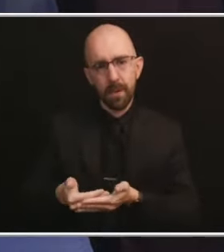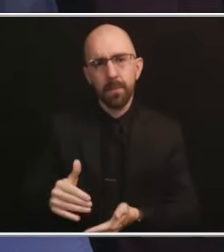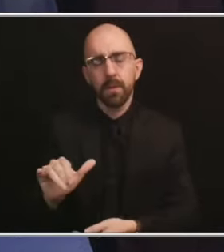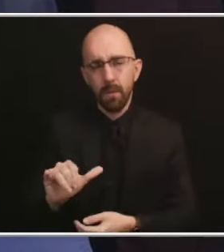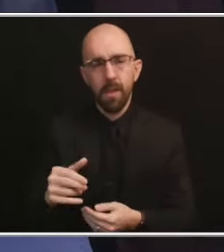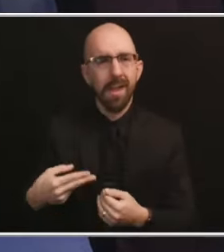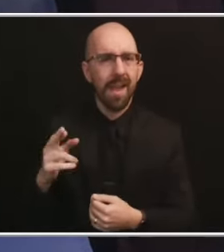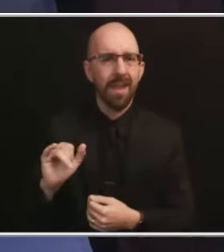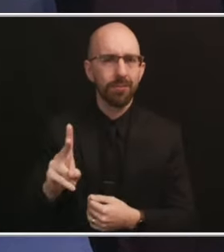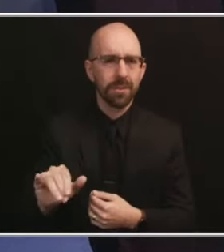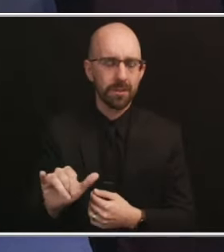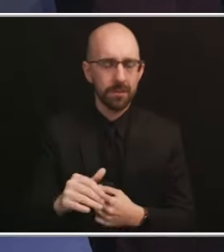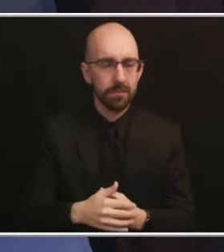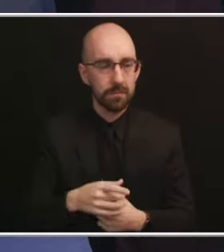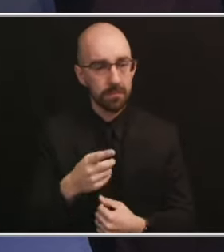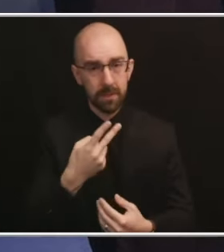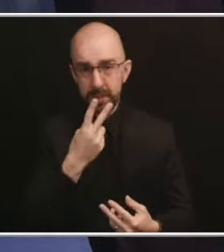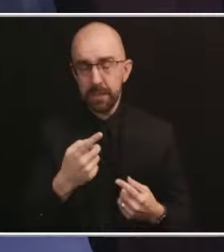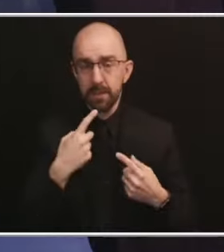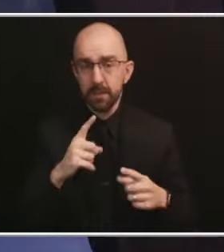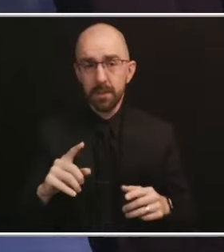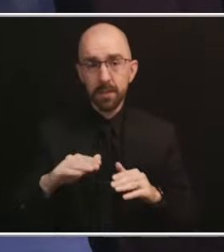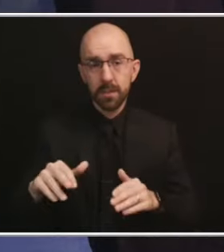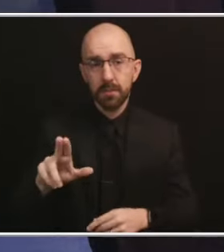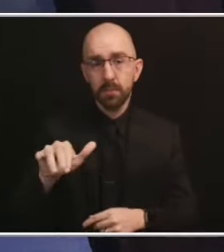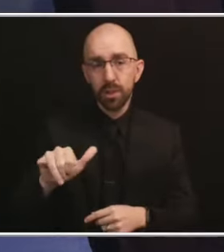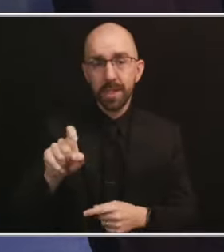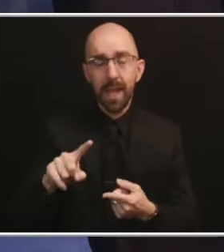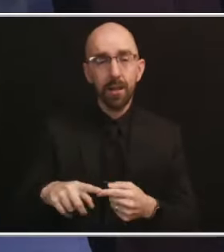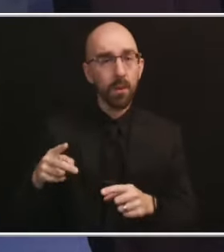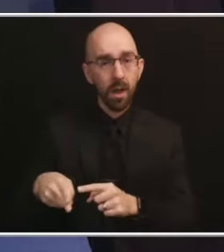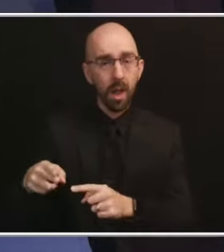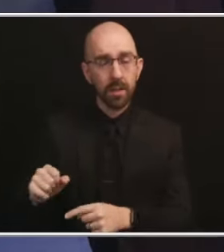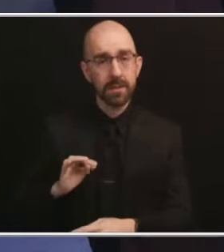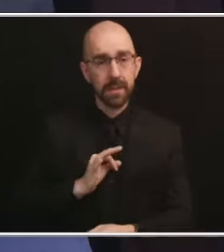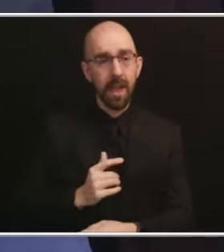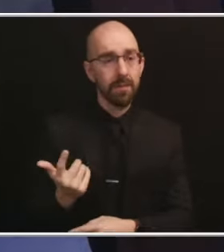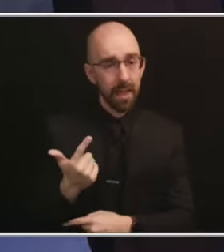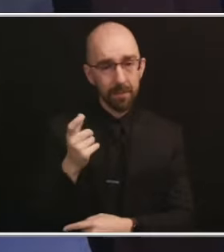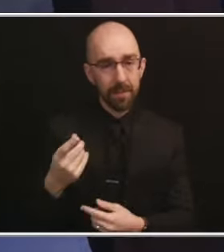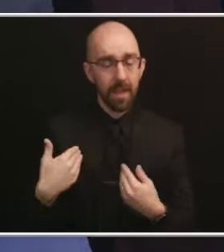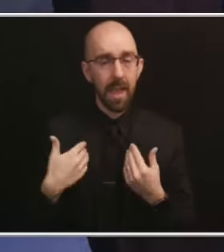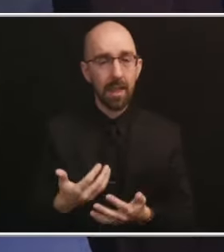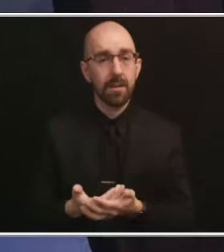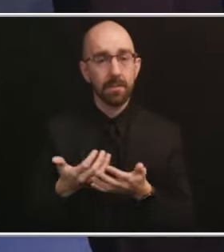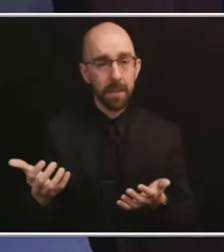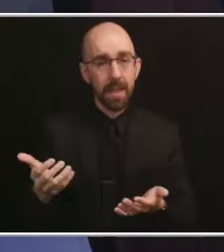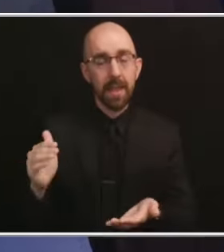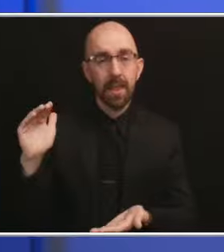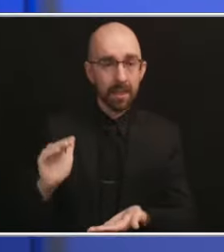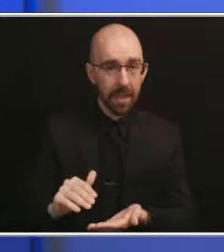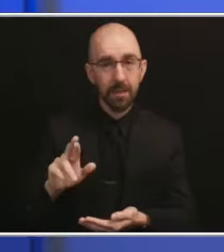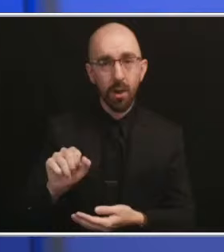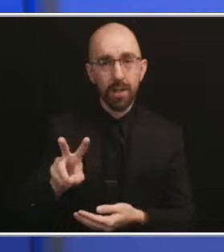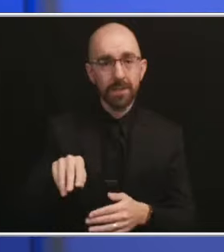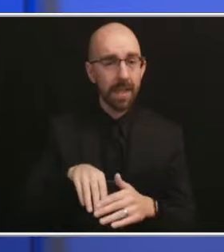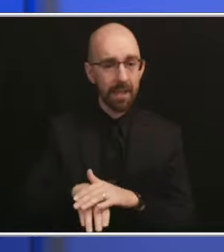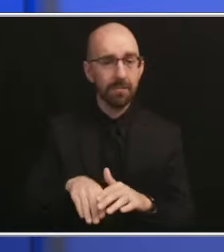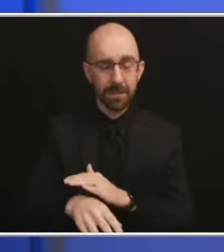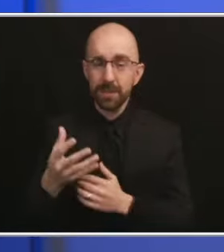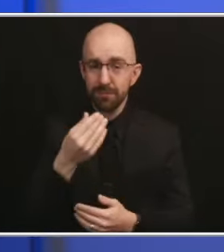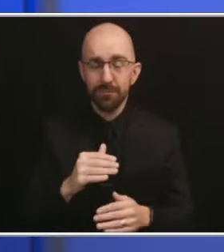And it's been working. I heard Yeah. Children's Mercy had to cut back on staffing last year because they had so many fewer RSV admissions. So pretty great. The